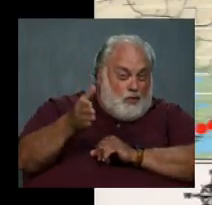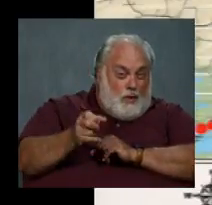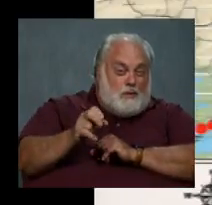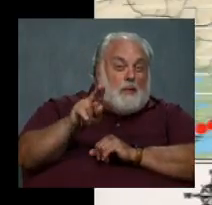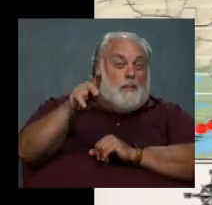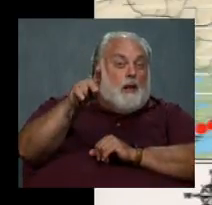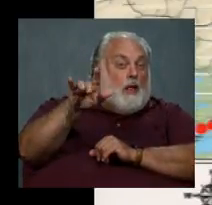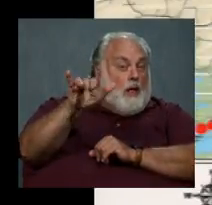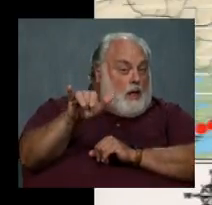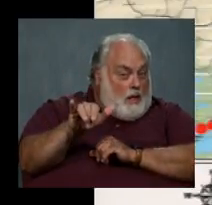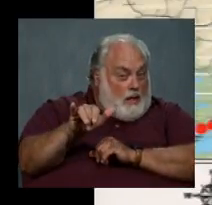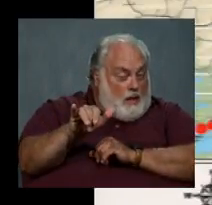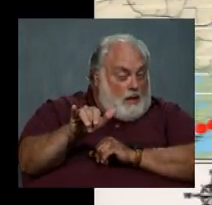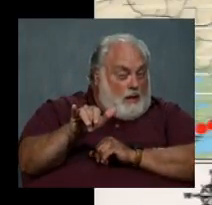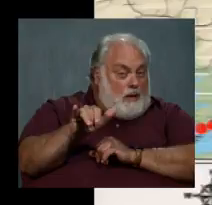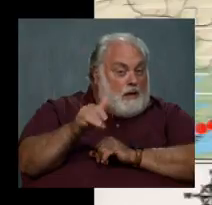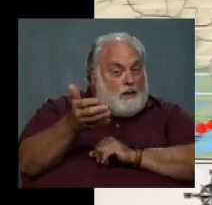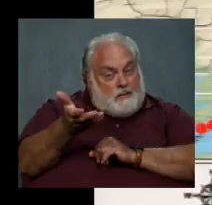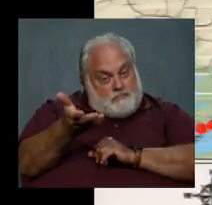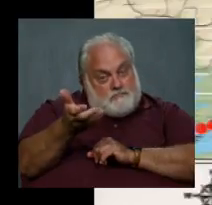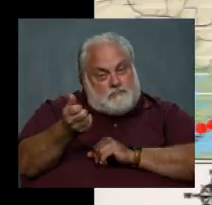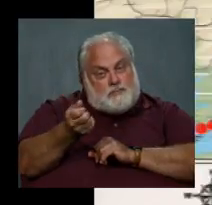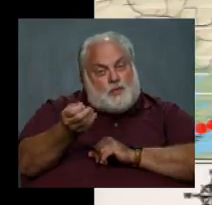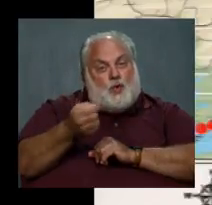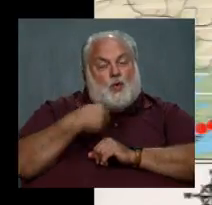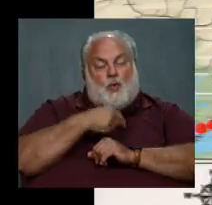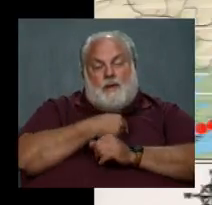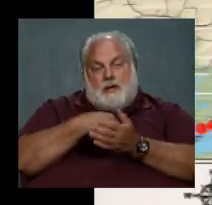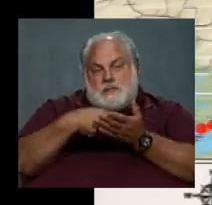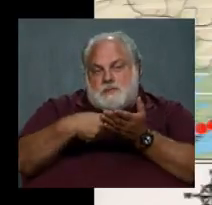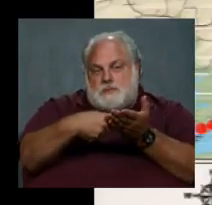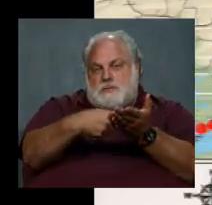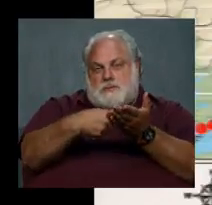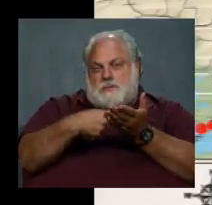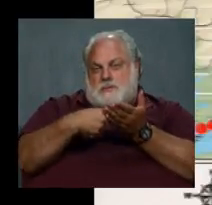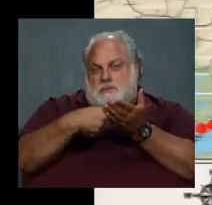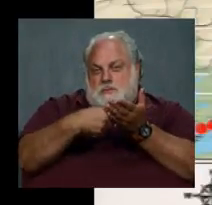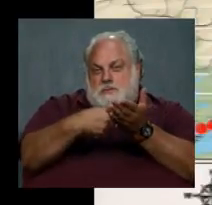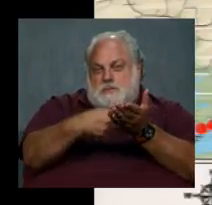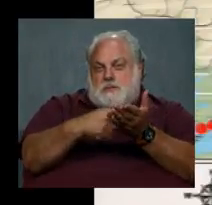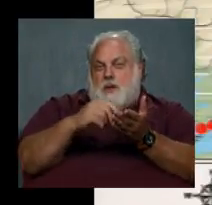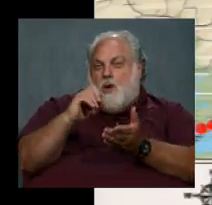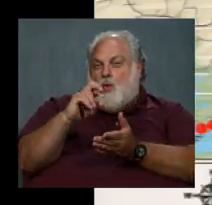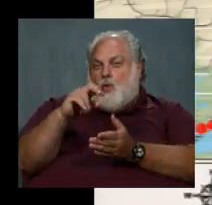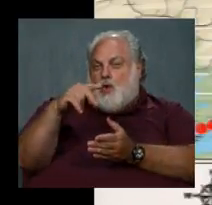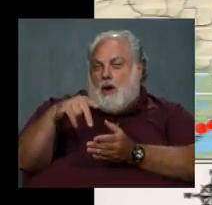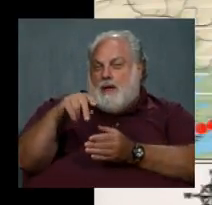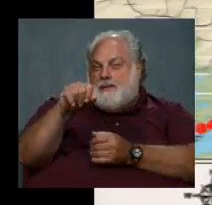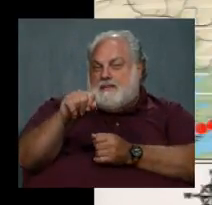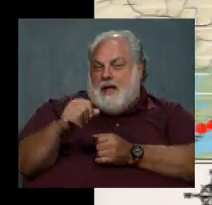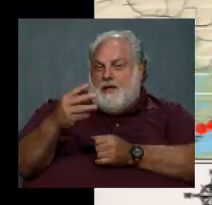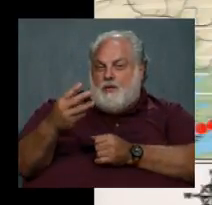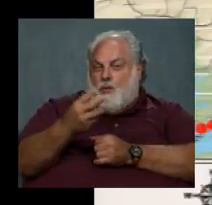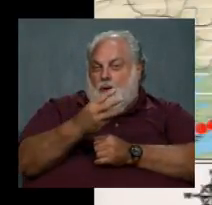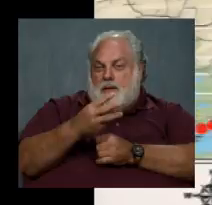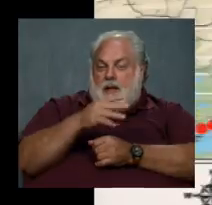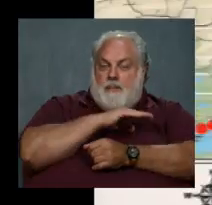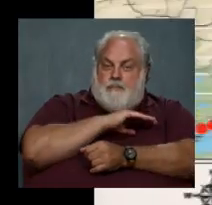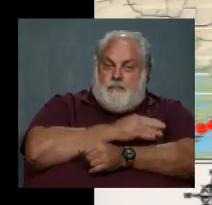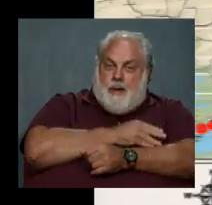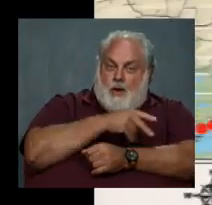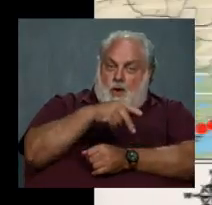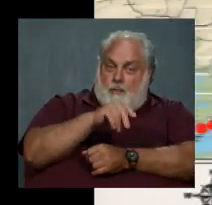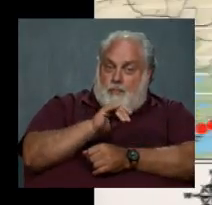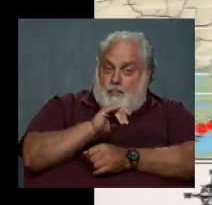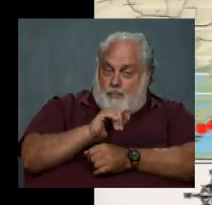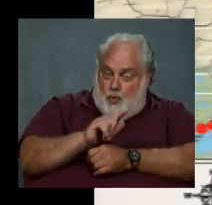have available at a future date. So we've been in discussions with the Corps and the Southwest Power Pool, which is the federal regulatory